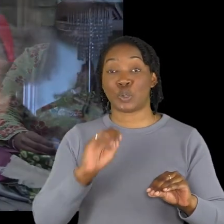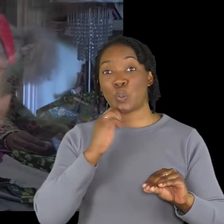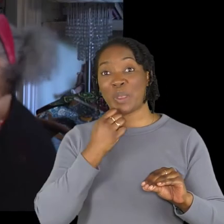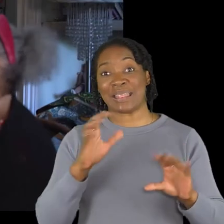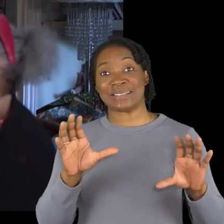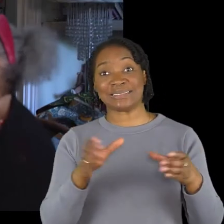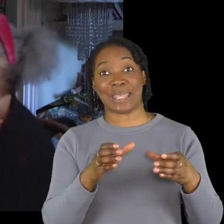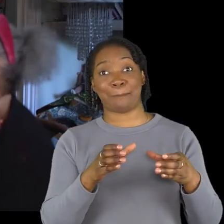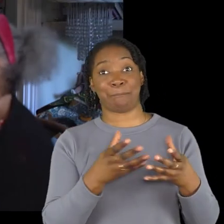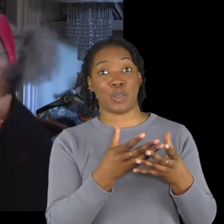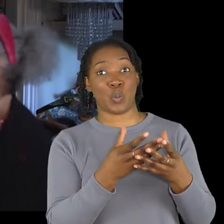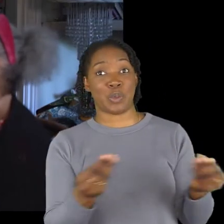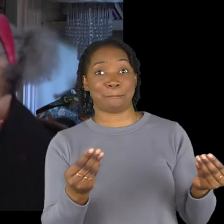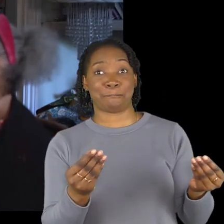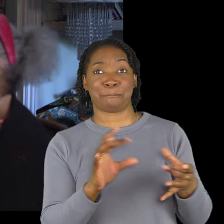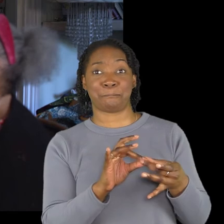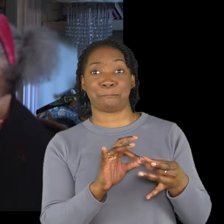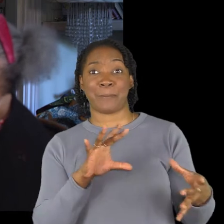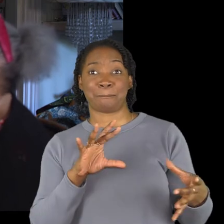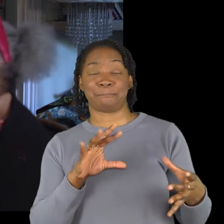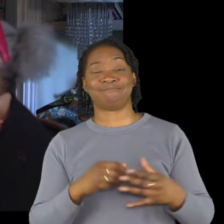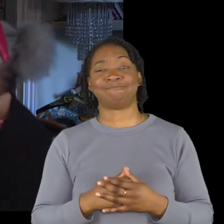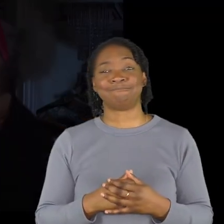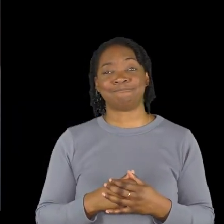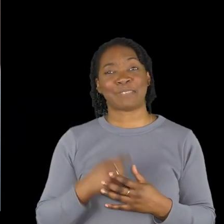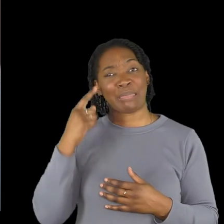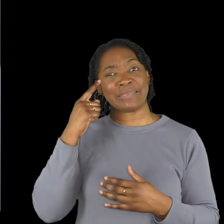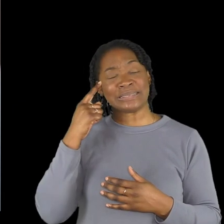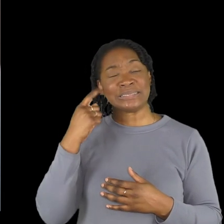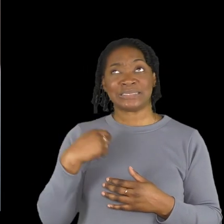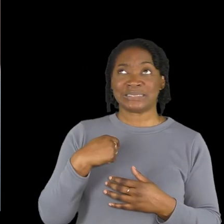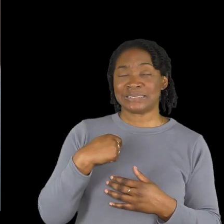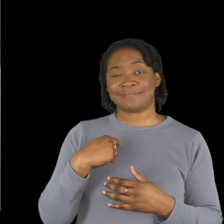all, you know. And I guess for the most part,